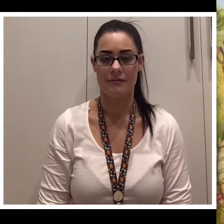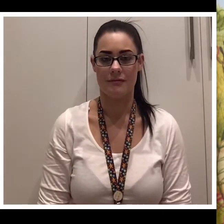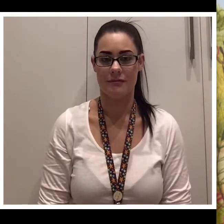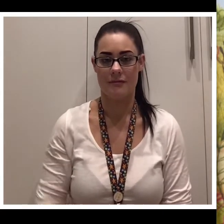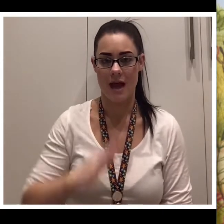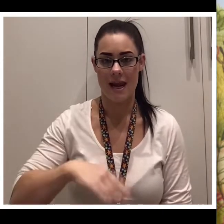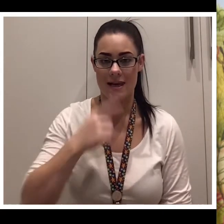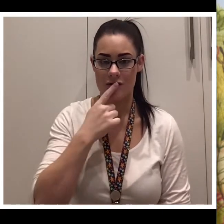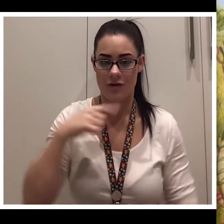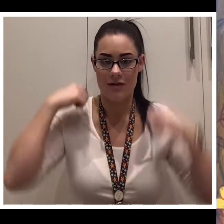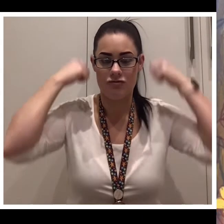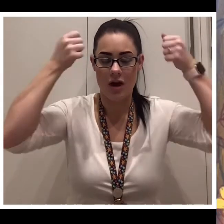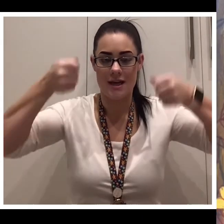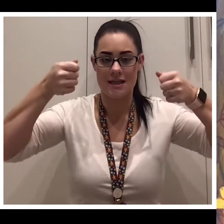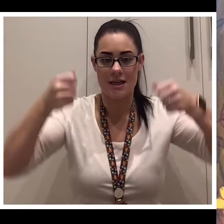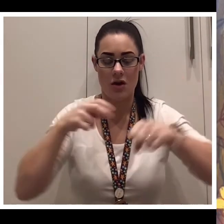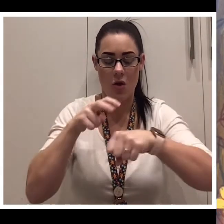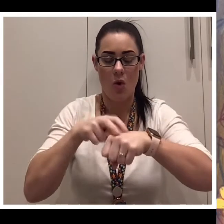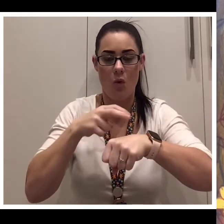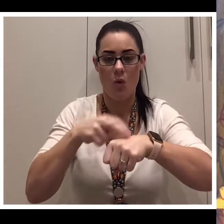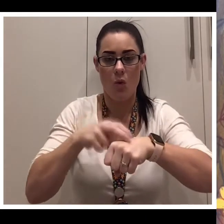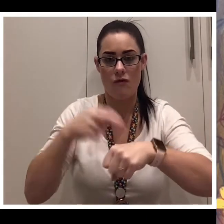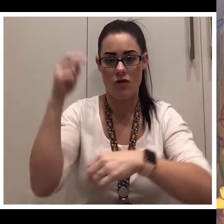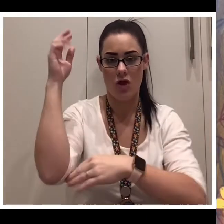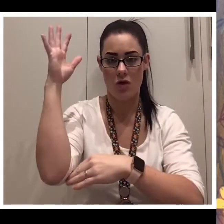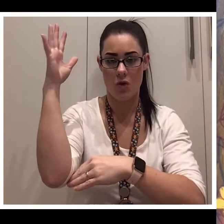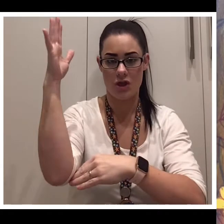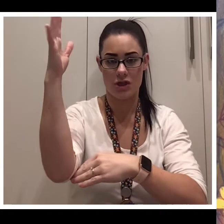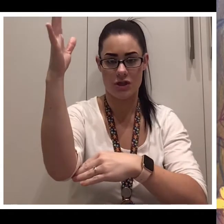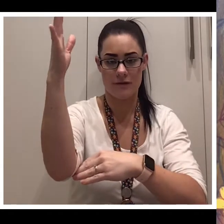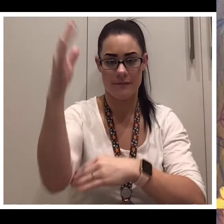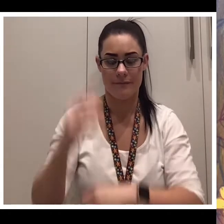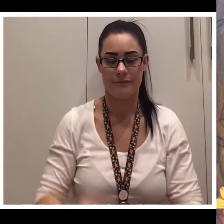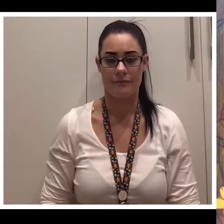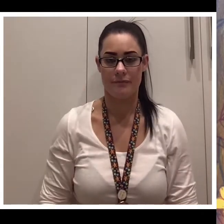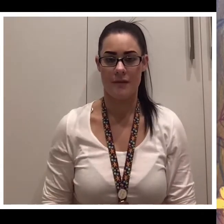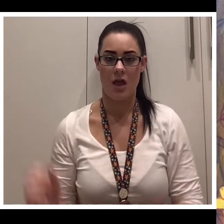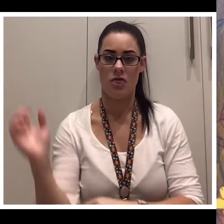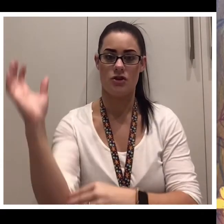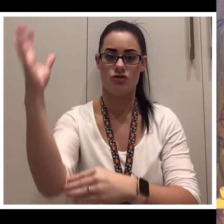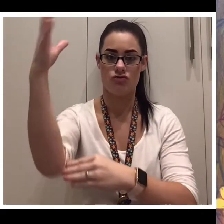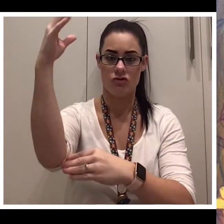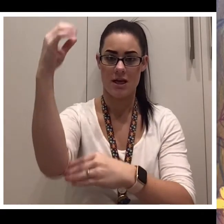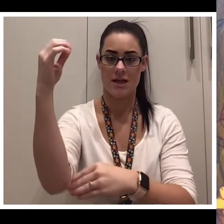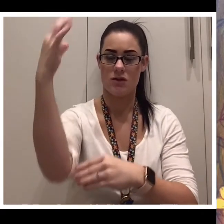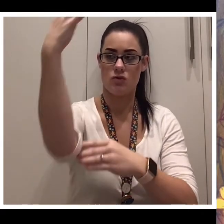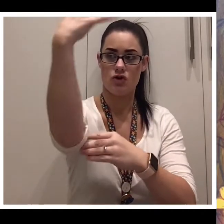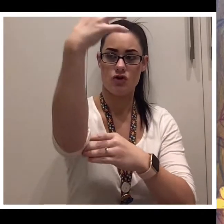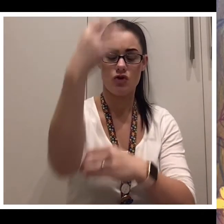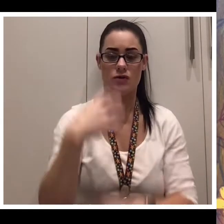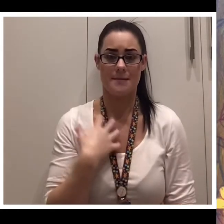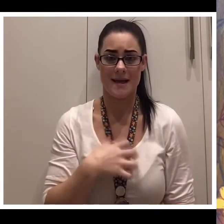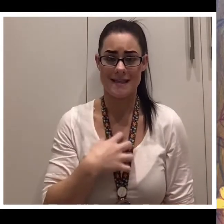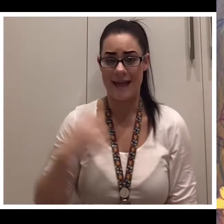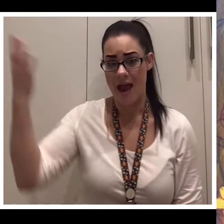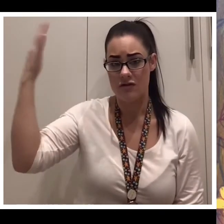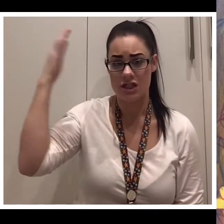Little Red Riding Hood walked through the wood. The trees were tall and made scary